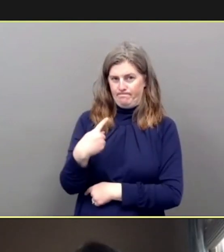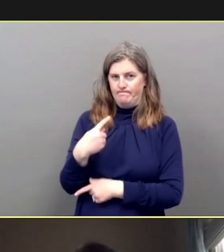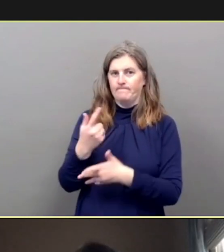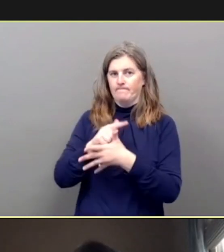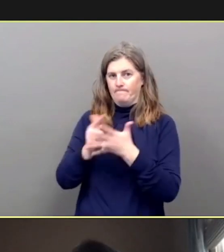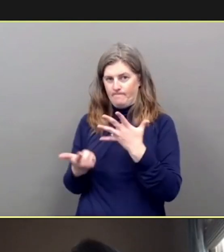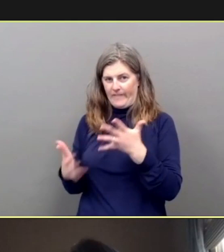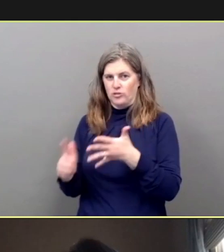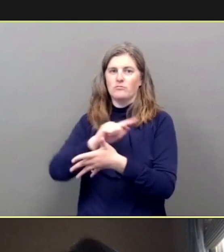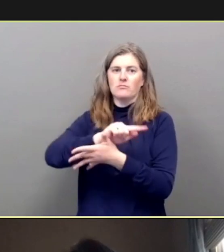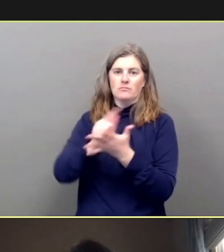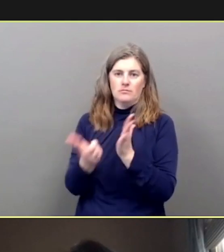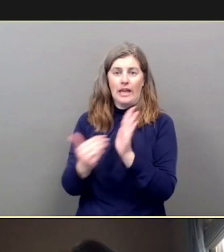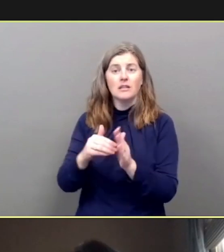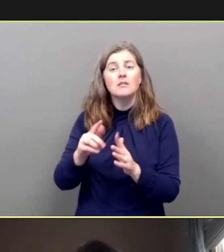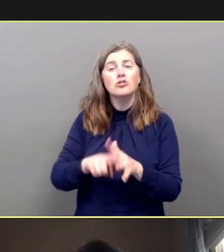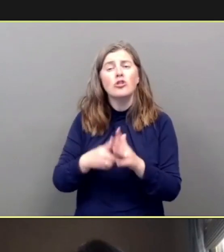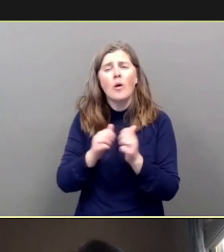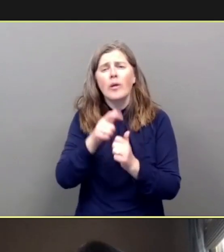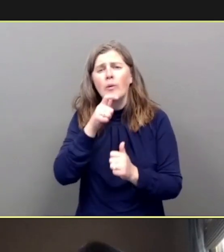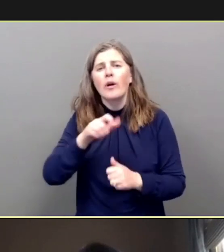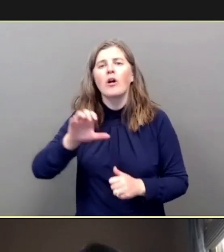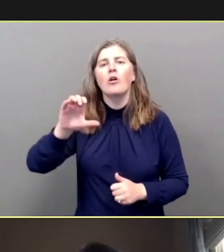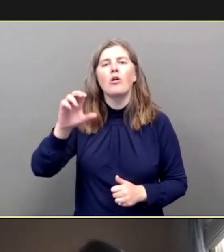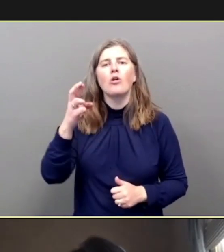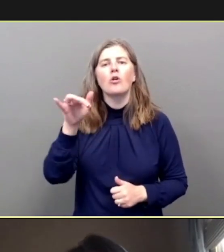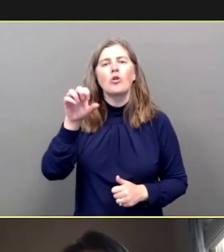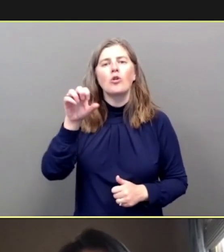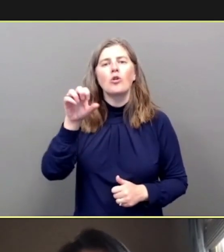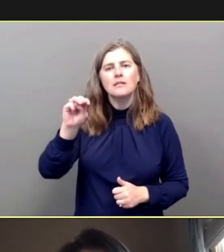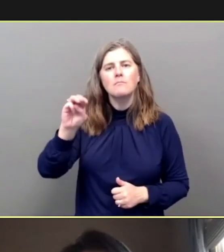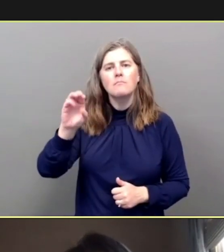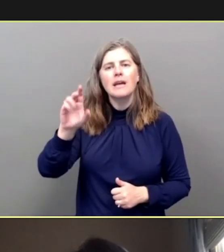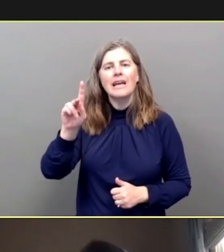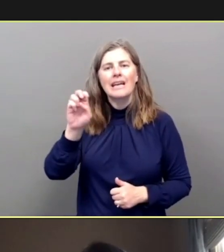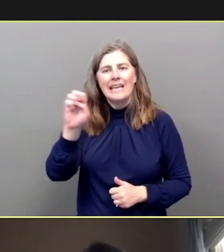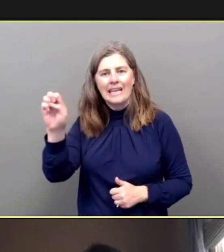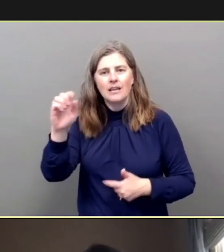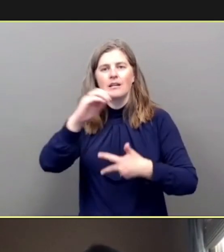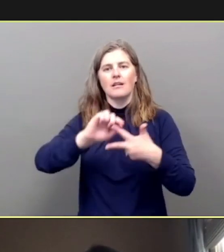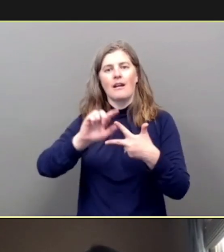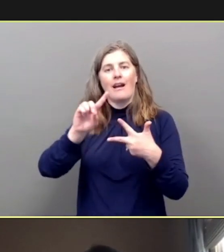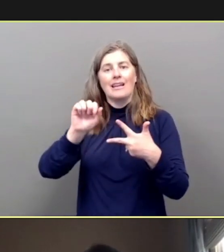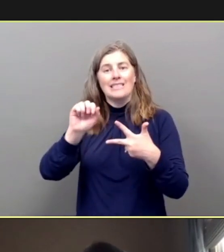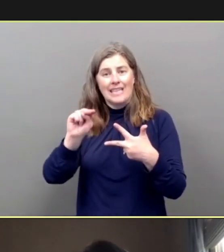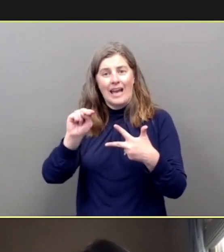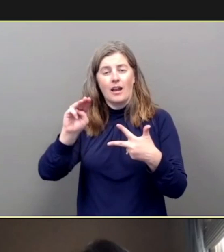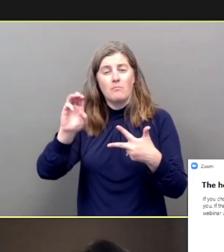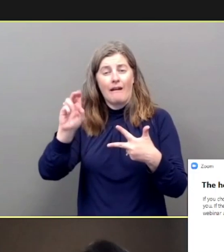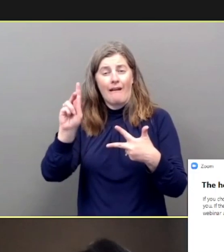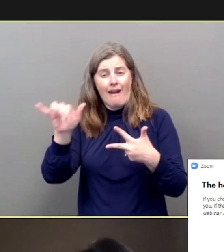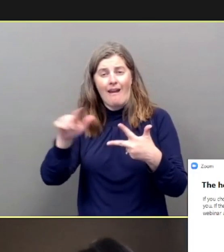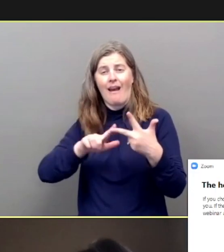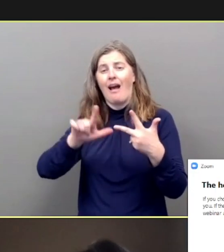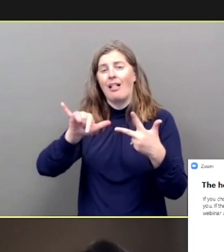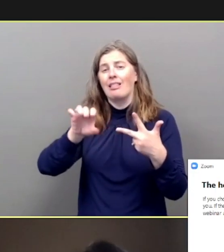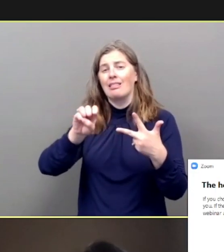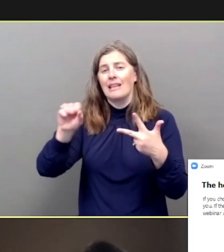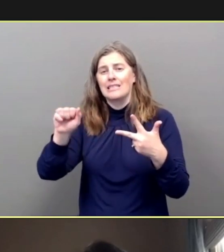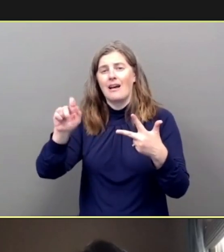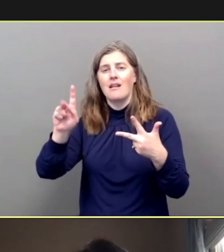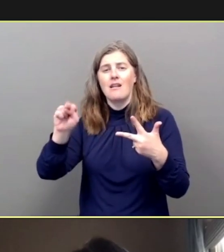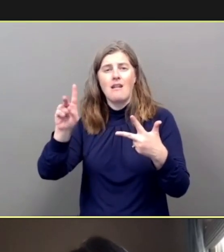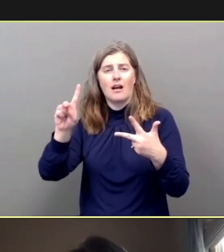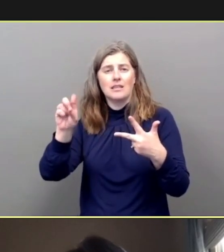will begin with Chris McKee, followed by Dan McKay, and then Lissa Knudsen. Chris, you should be able to